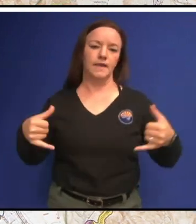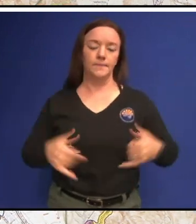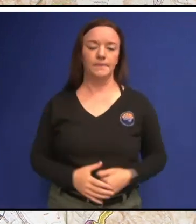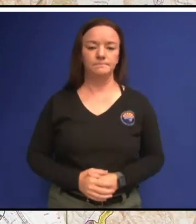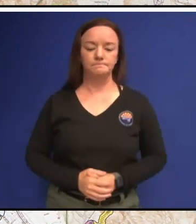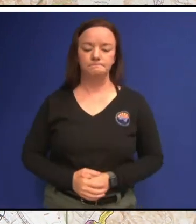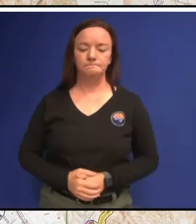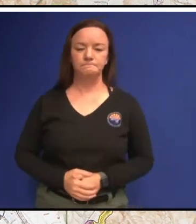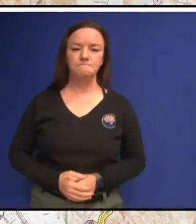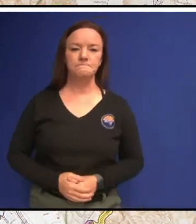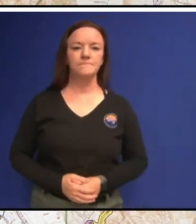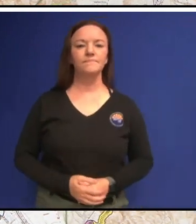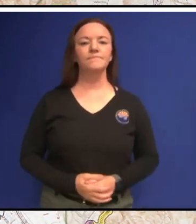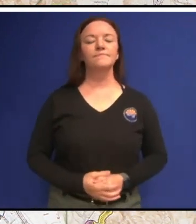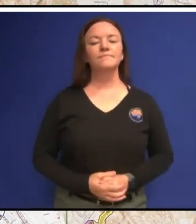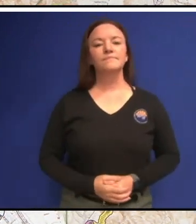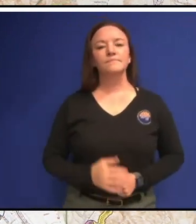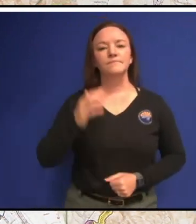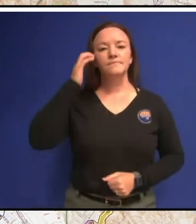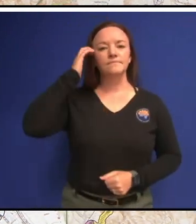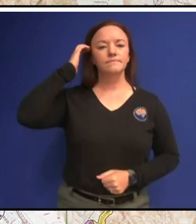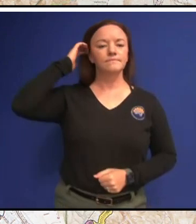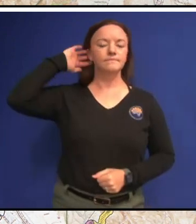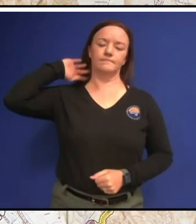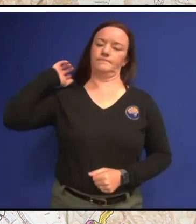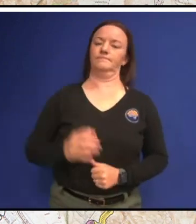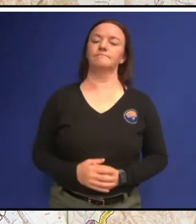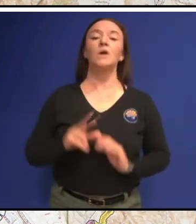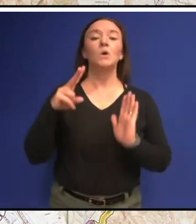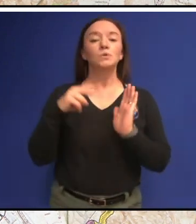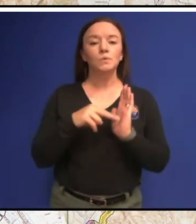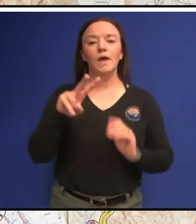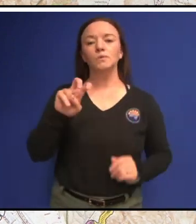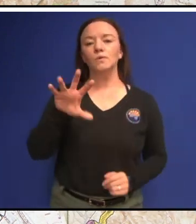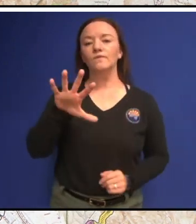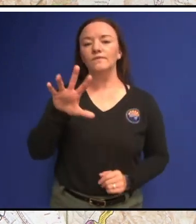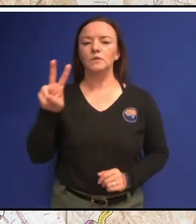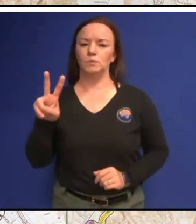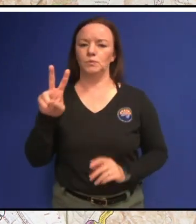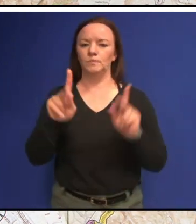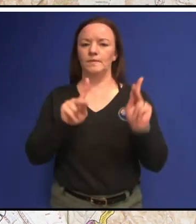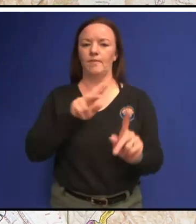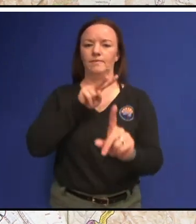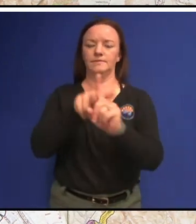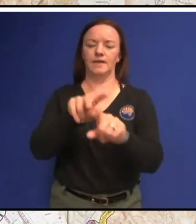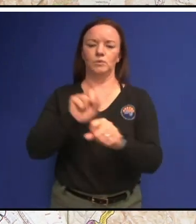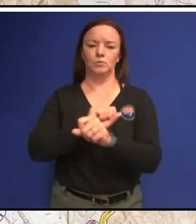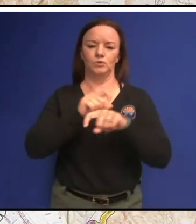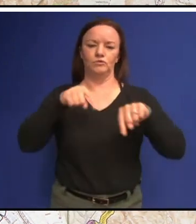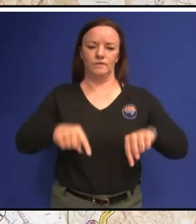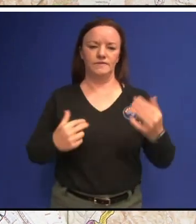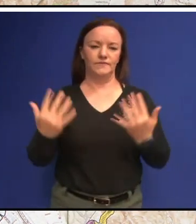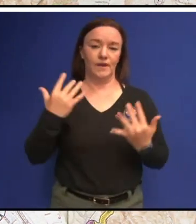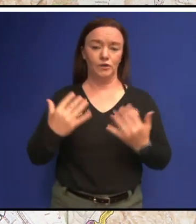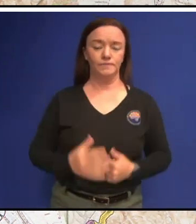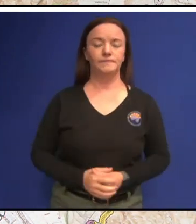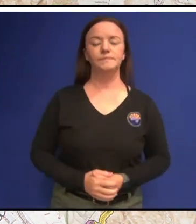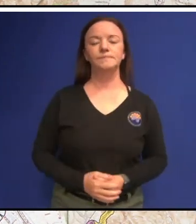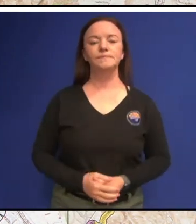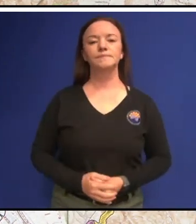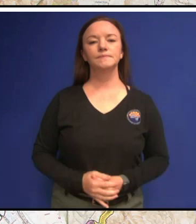All right, and there's 2,252 people assigned to the incident. So before I go to the